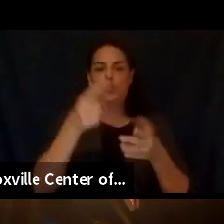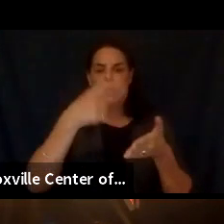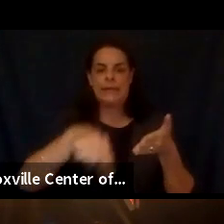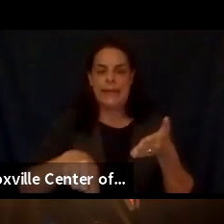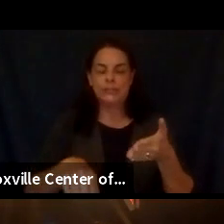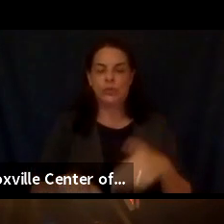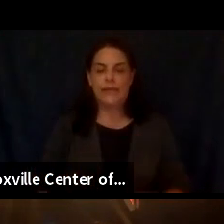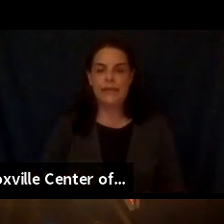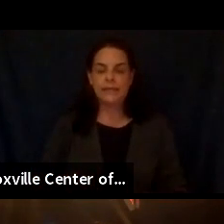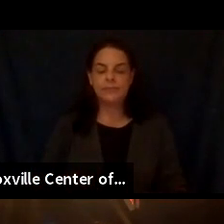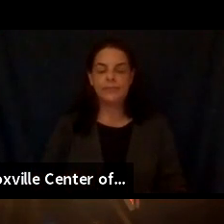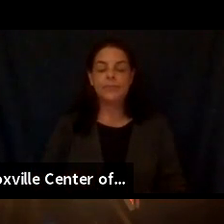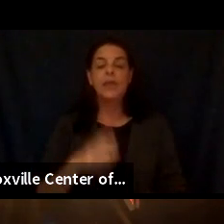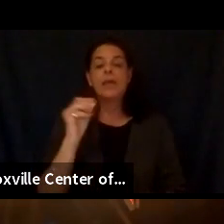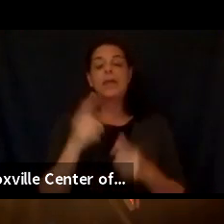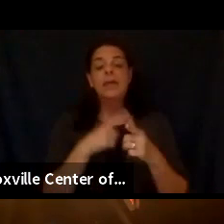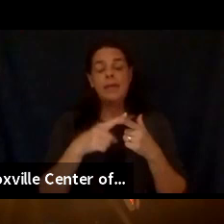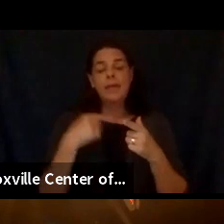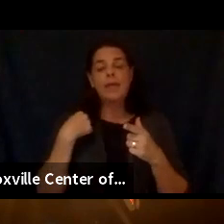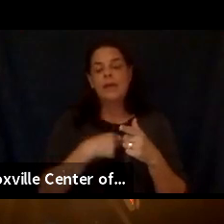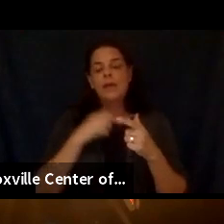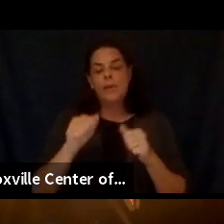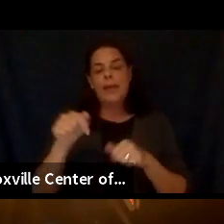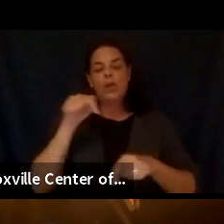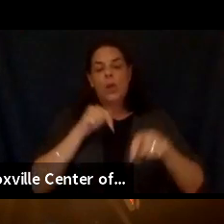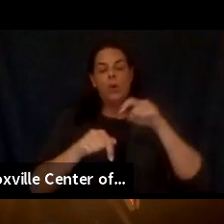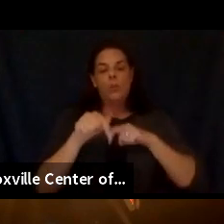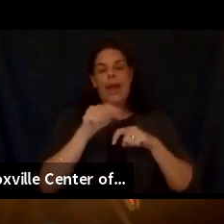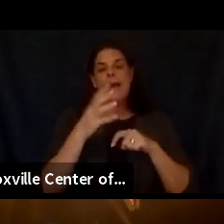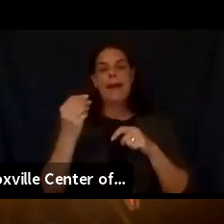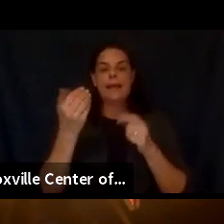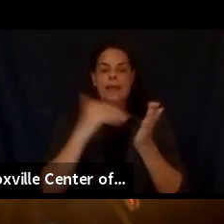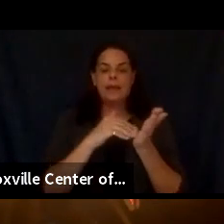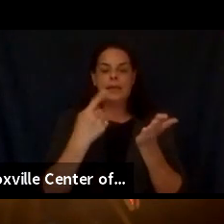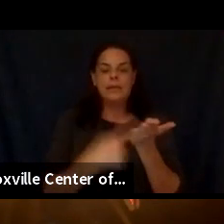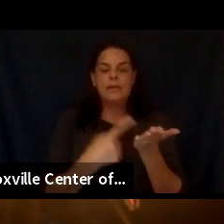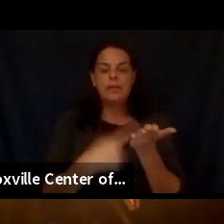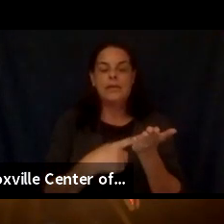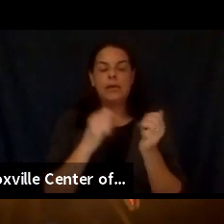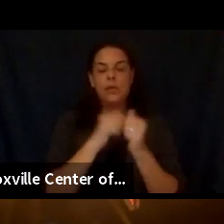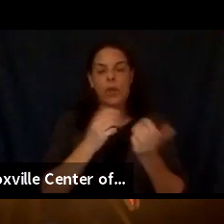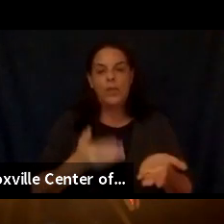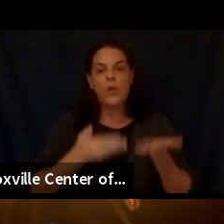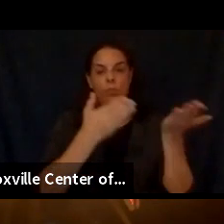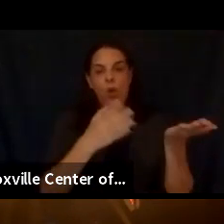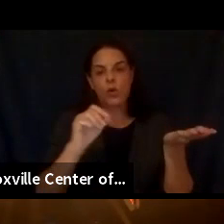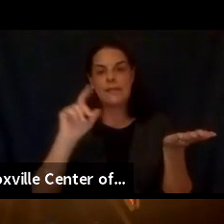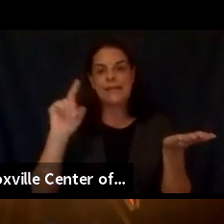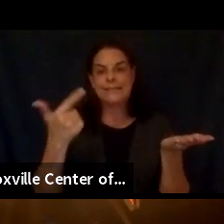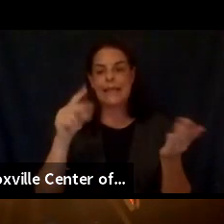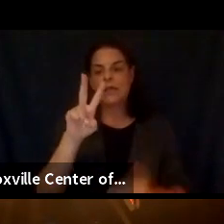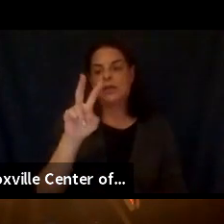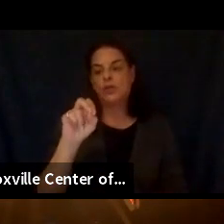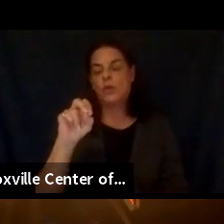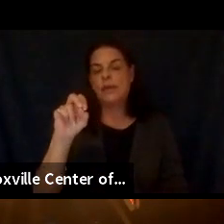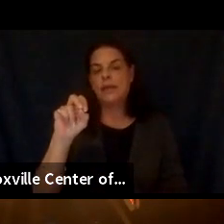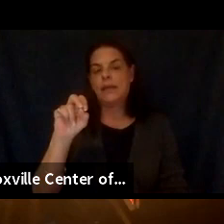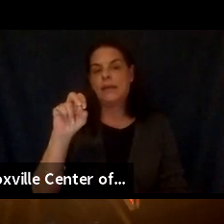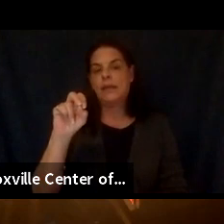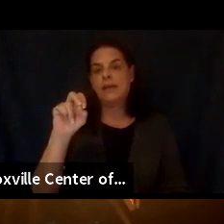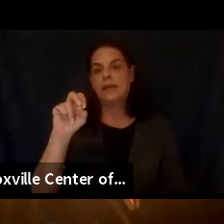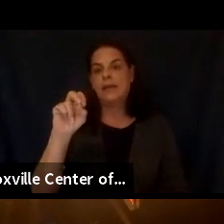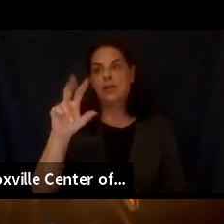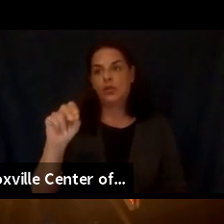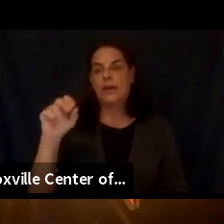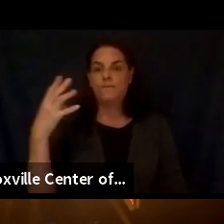meeting weekly. And then we can go back and revisit with a motion and a second 2004, and that would be